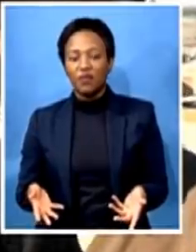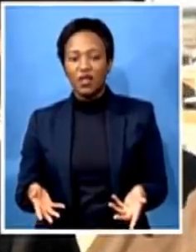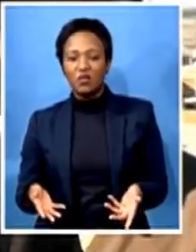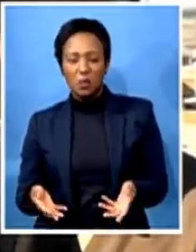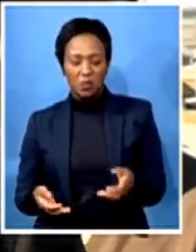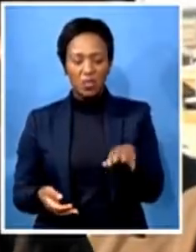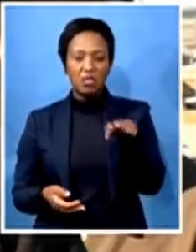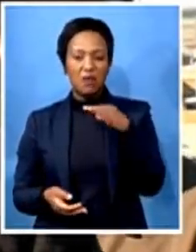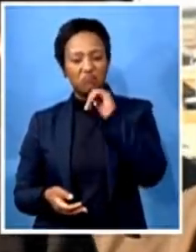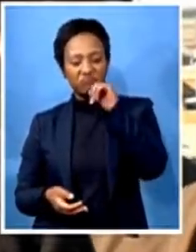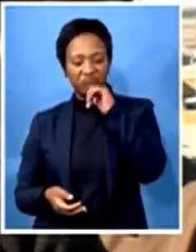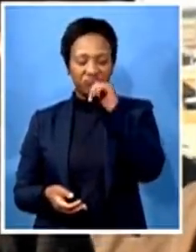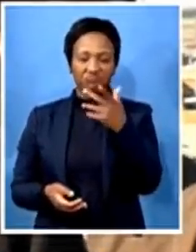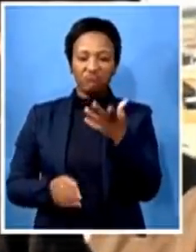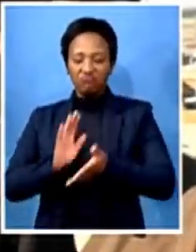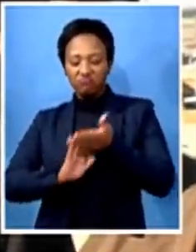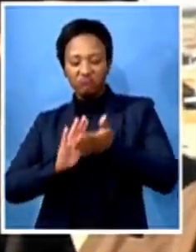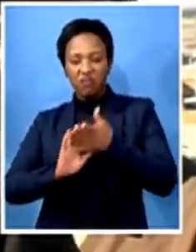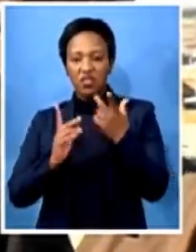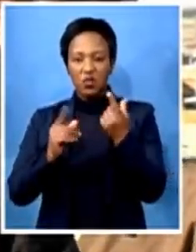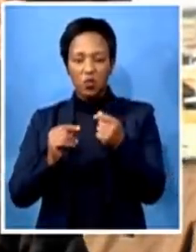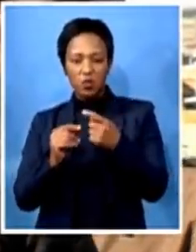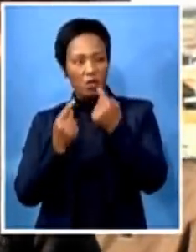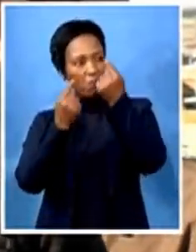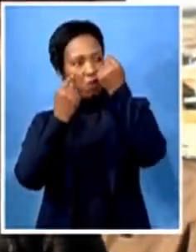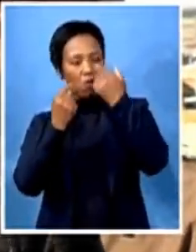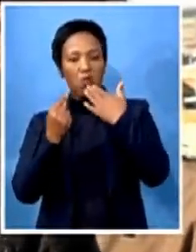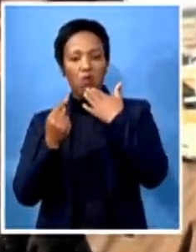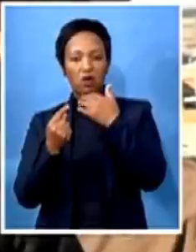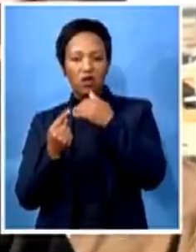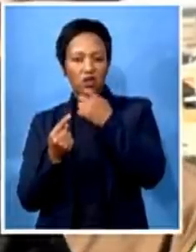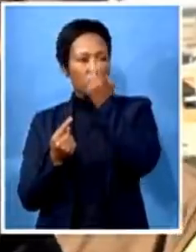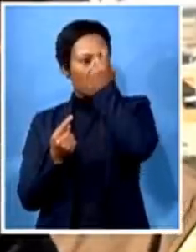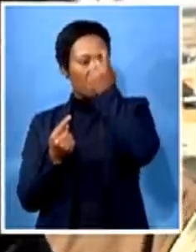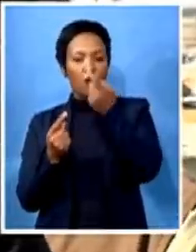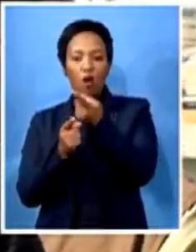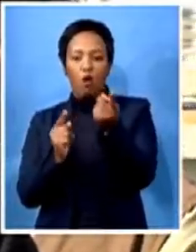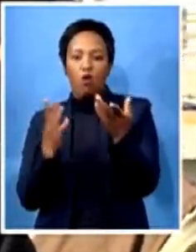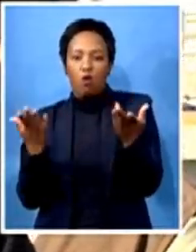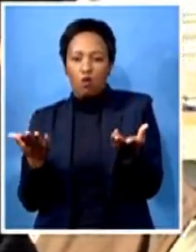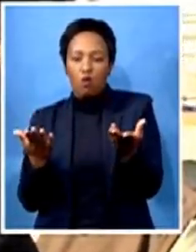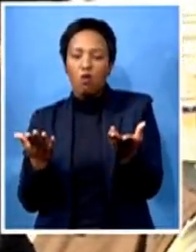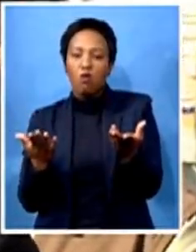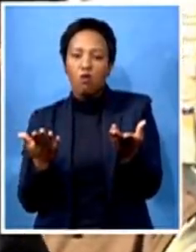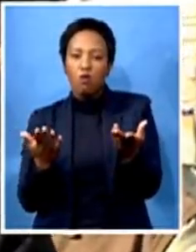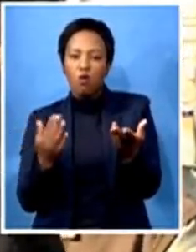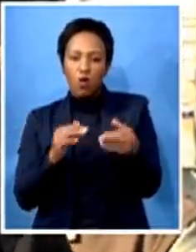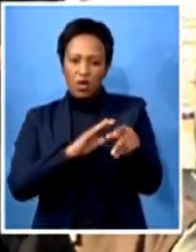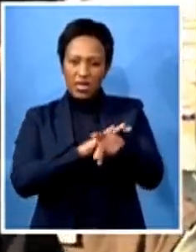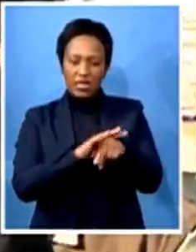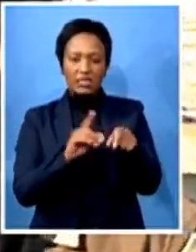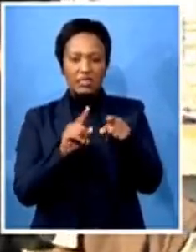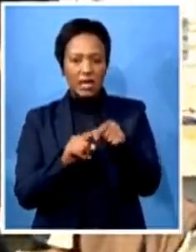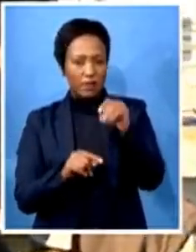the region as a whole. And it seems the African leaders are afraid or are not very coming out very